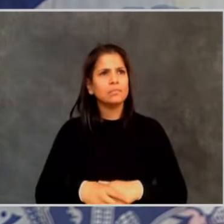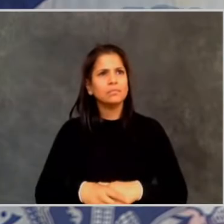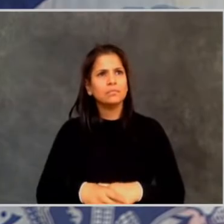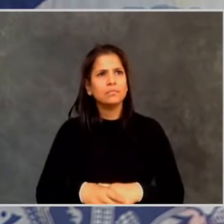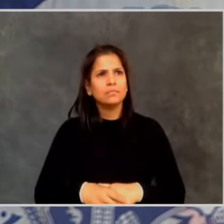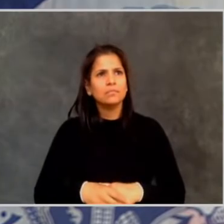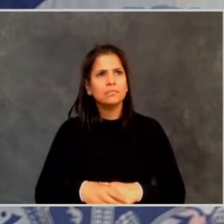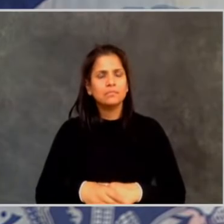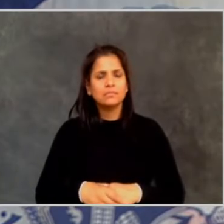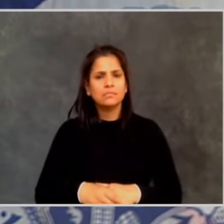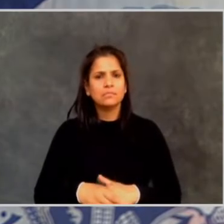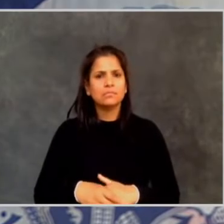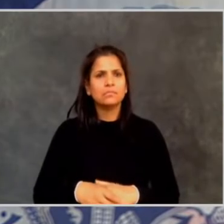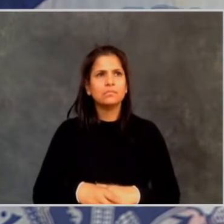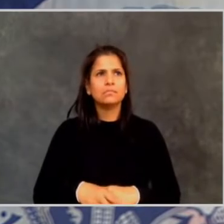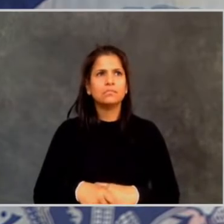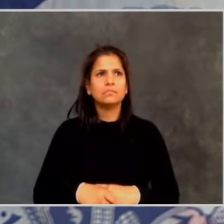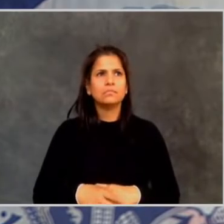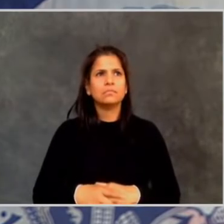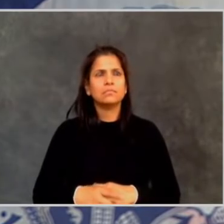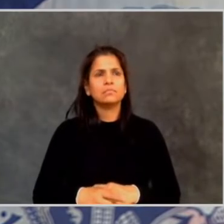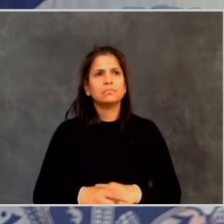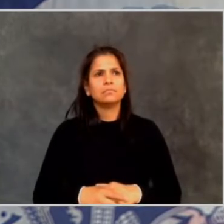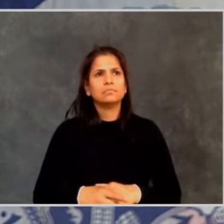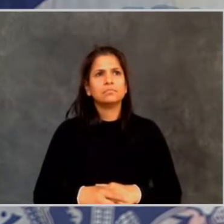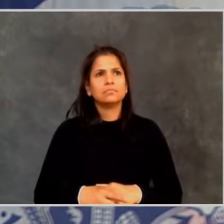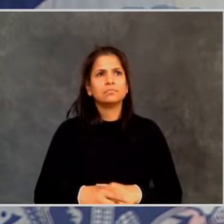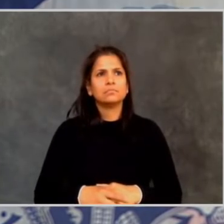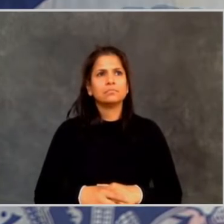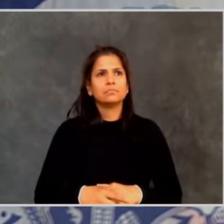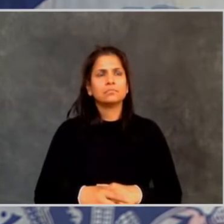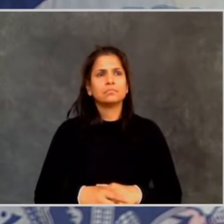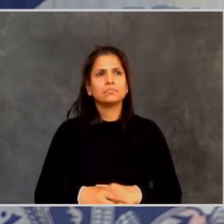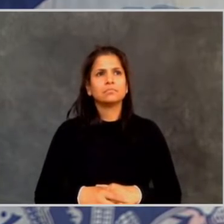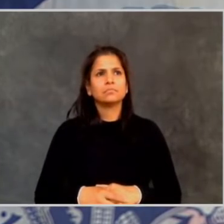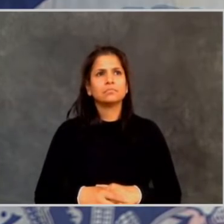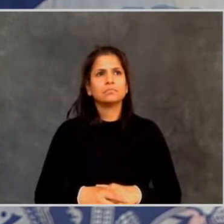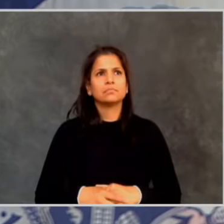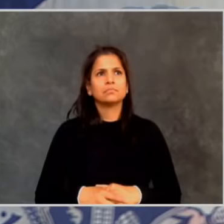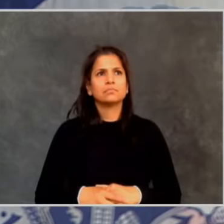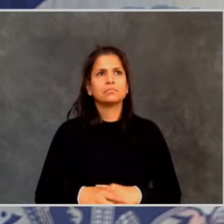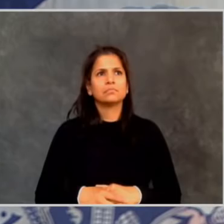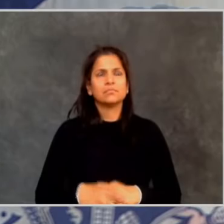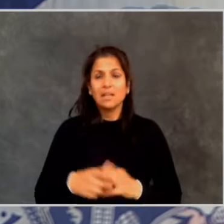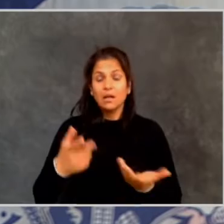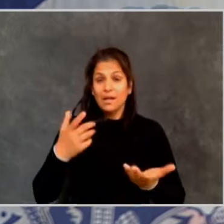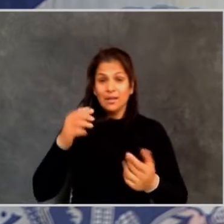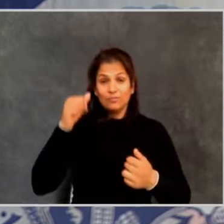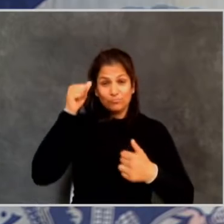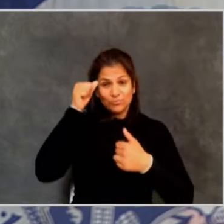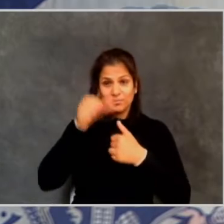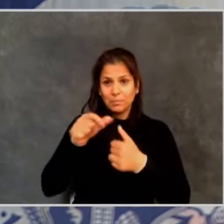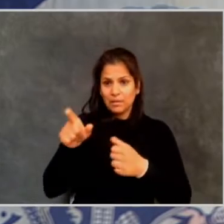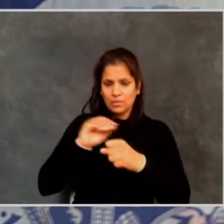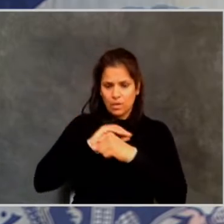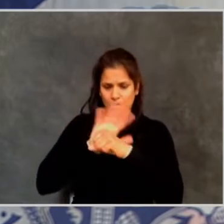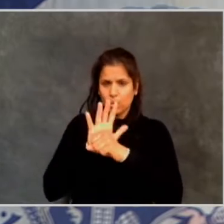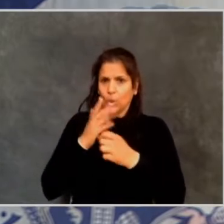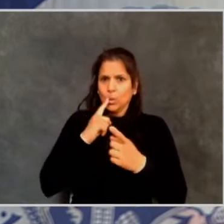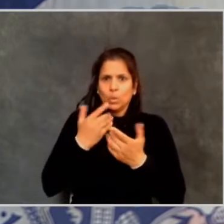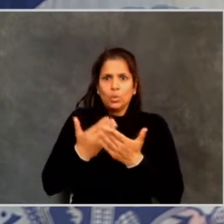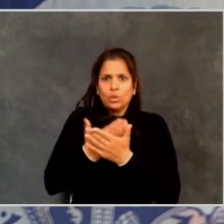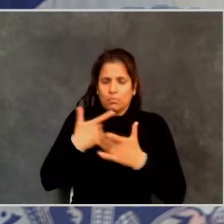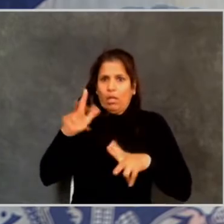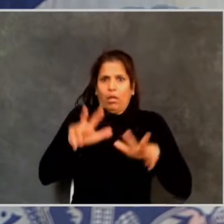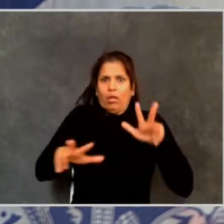one alive who has experienced a pandemic on this level. The last one was 100 years ago.